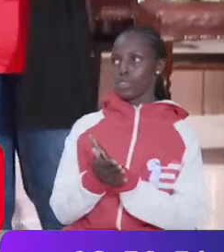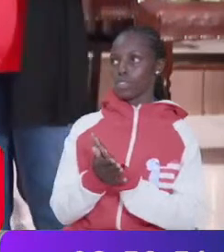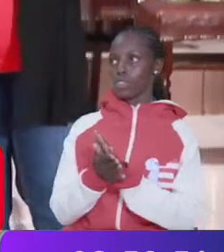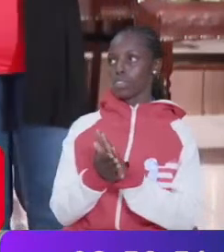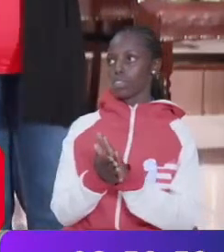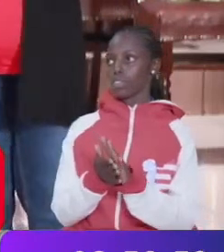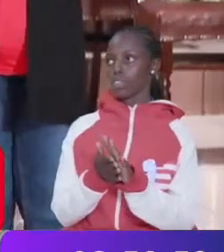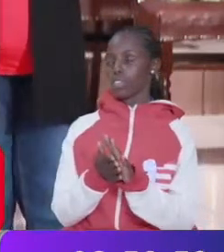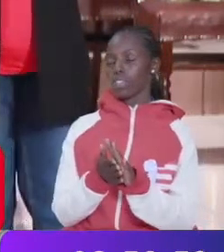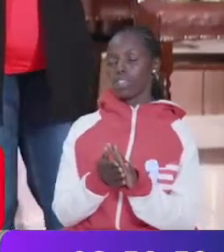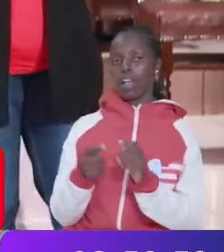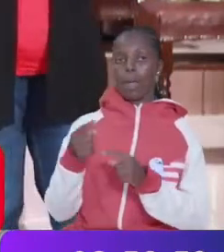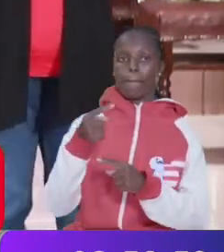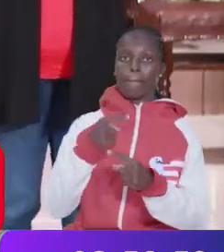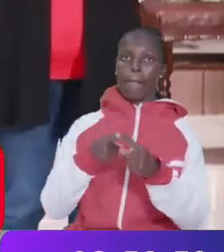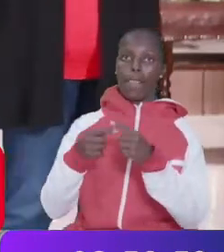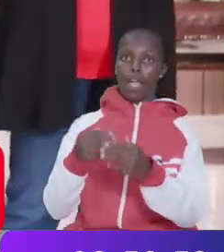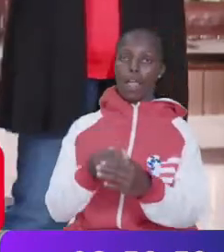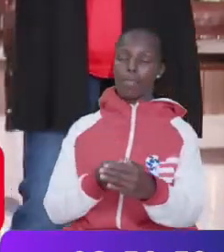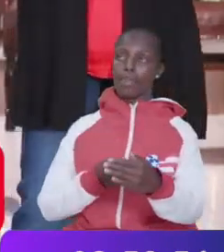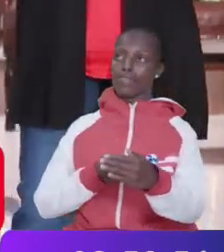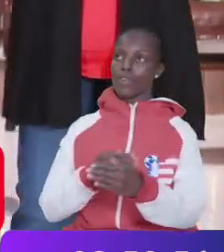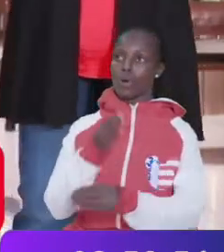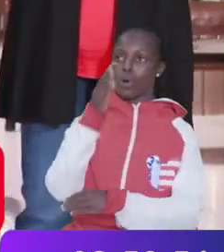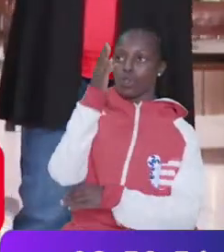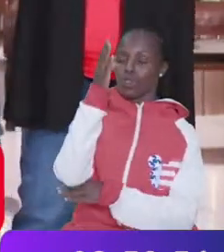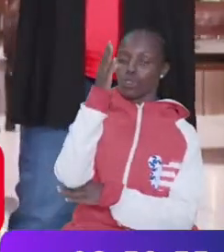Naja mbele zako,